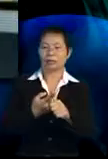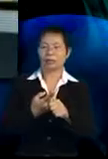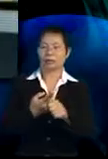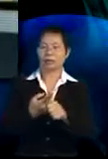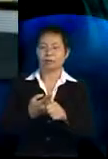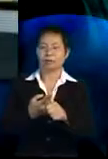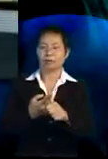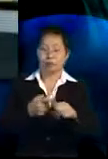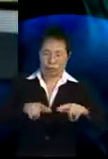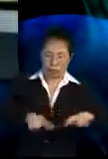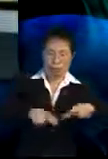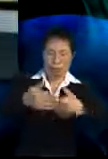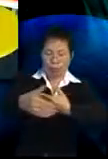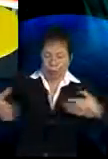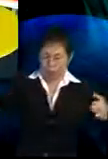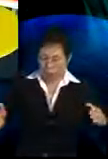block on the wooden surface.